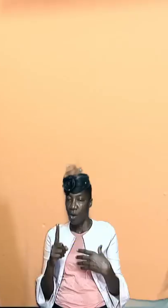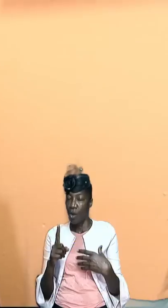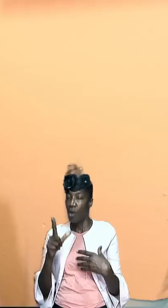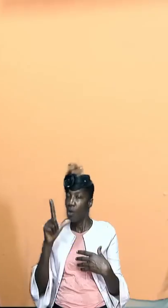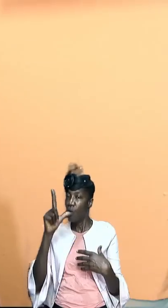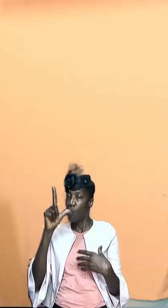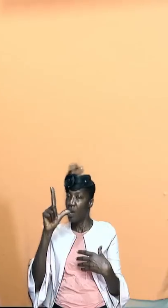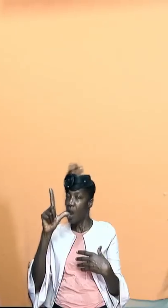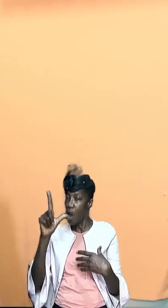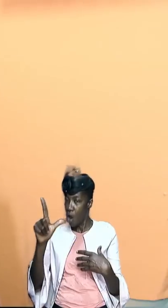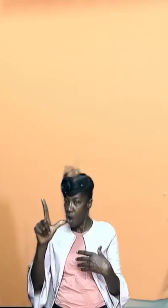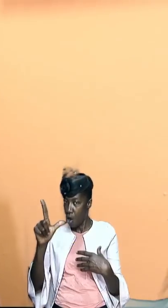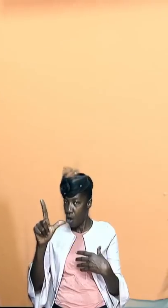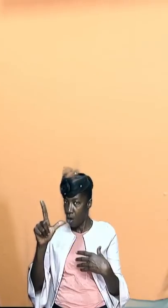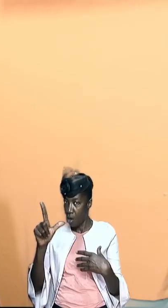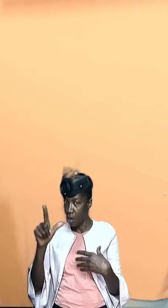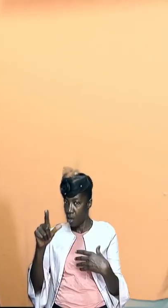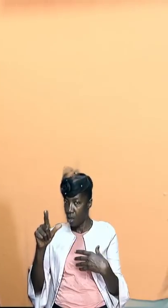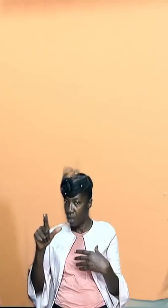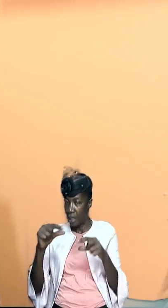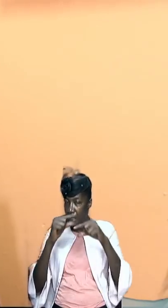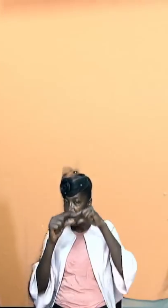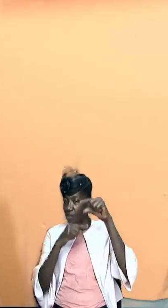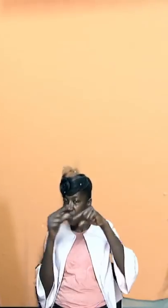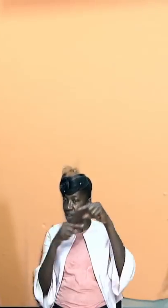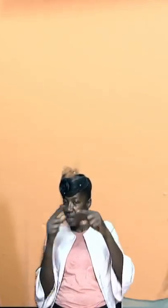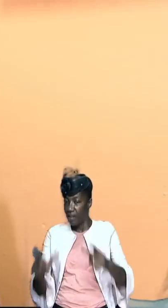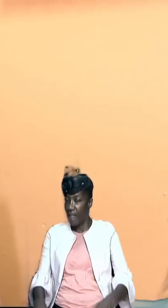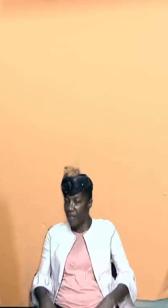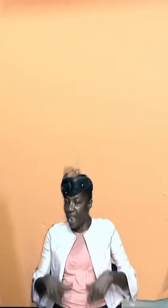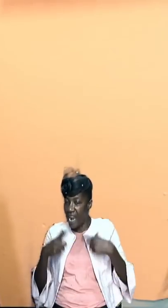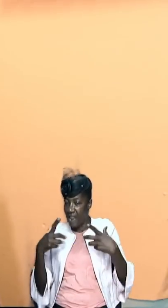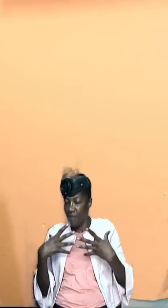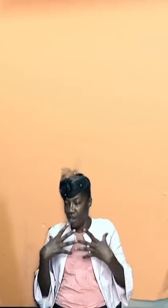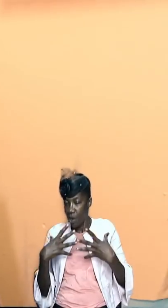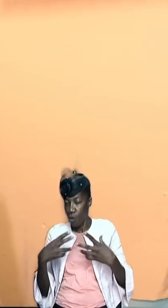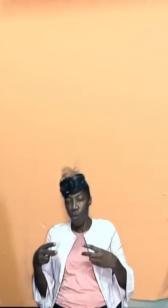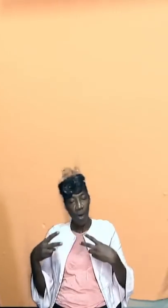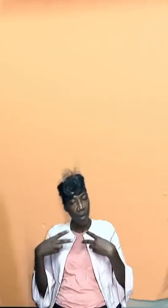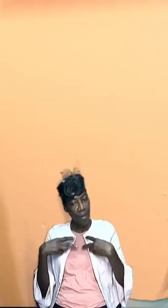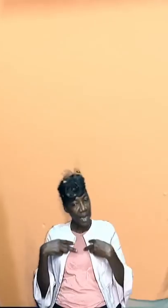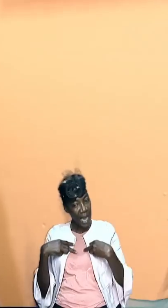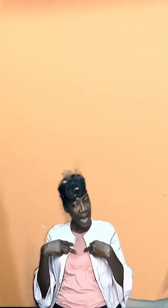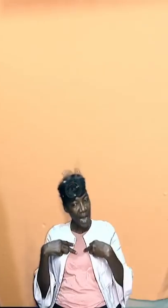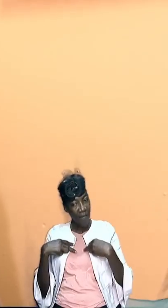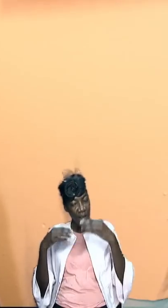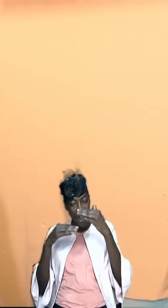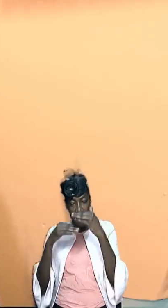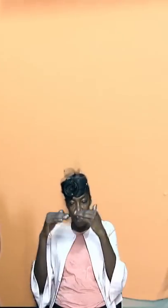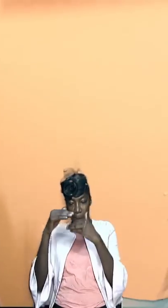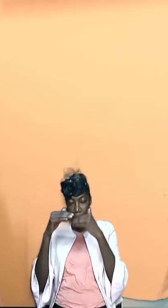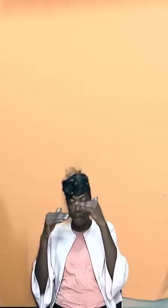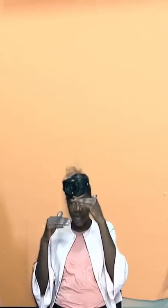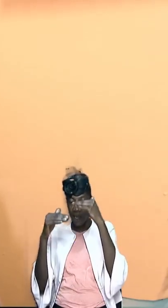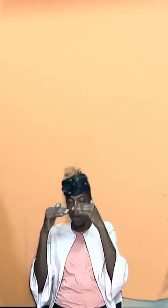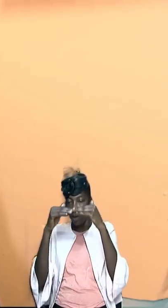the long hair genes, they are surviving in the cold because they have the build up or